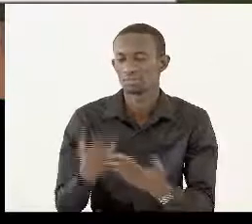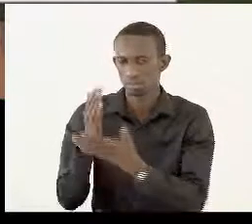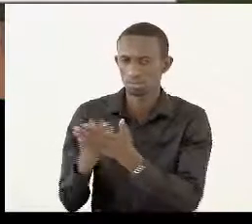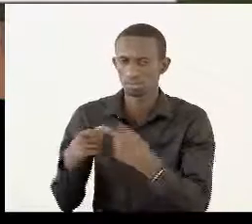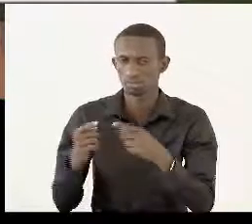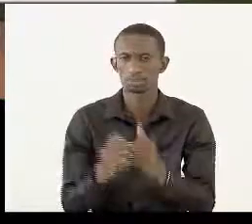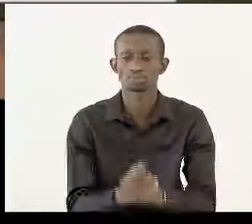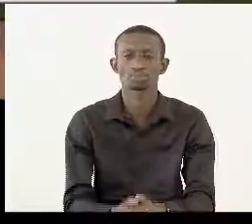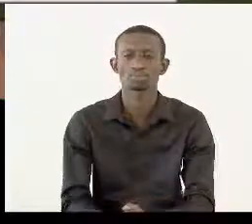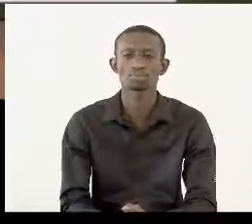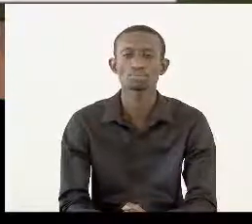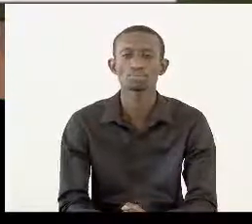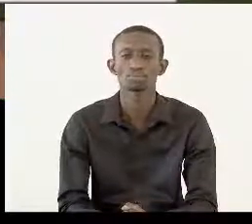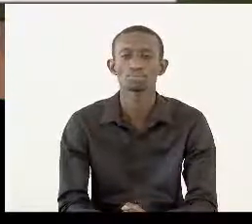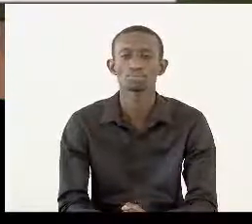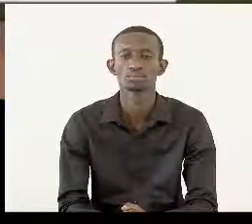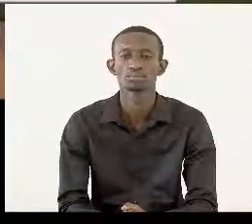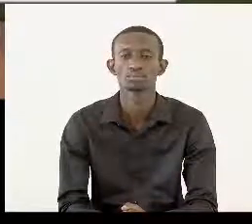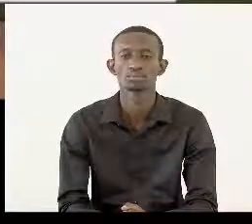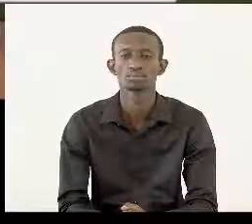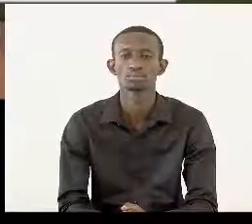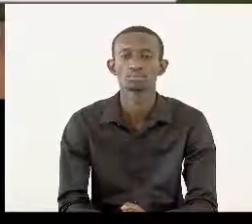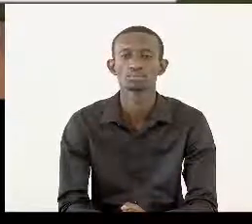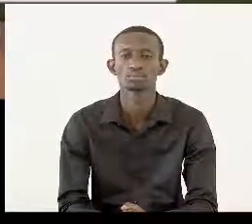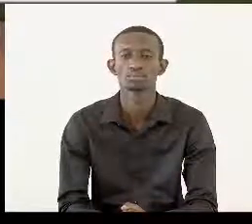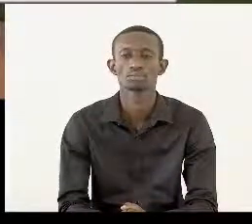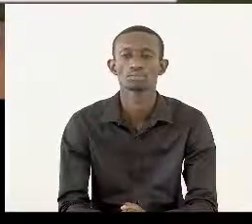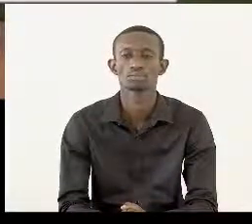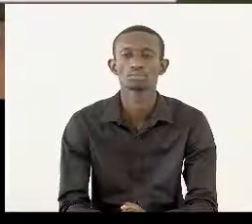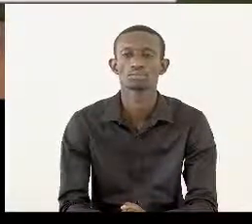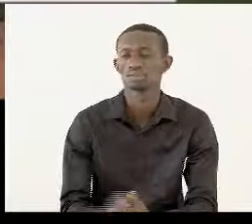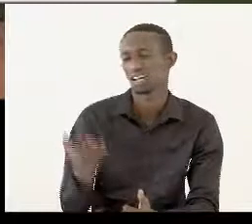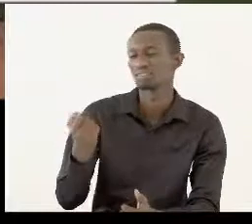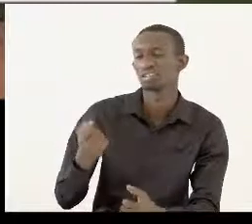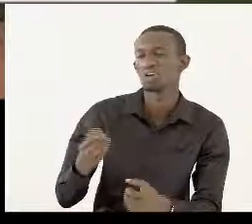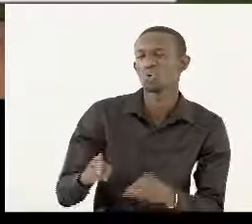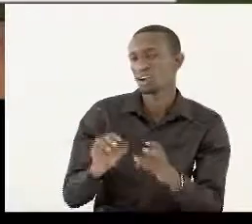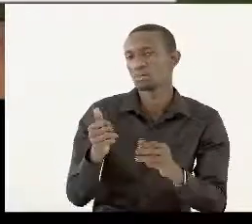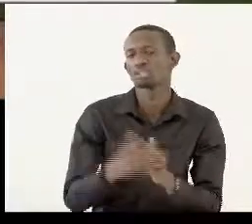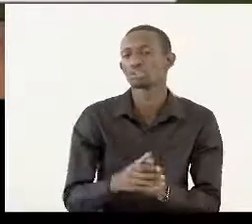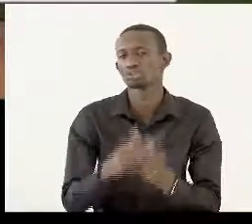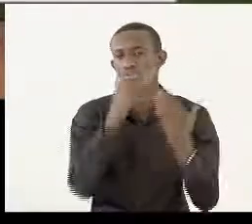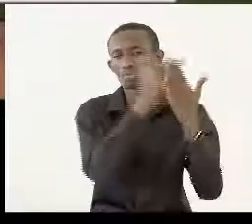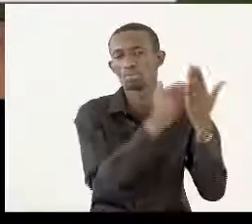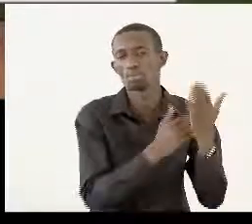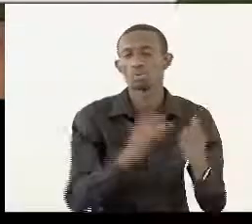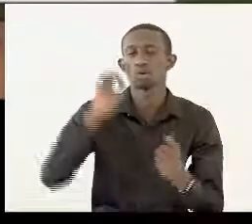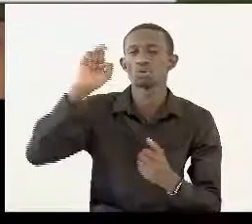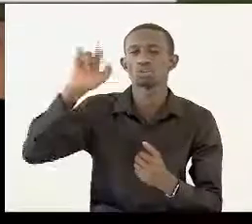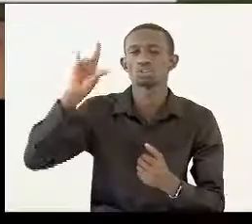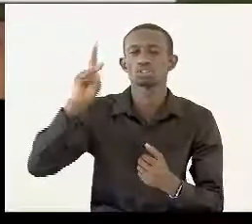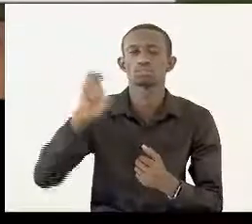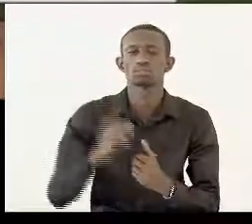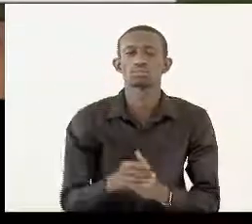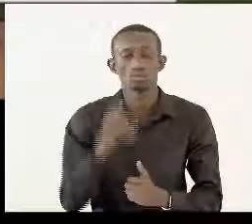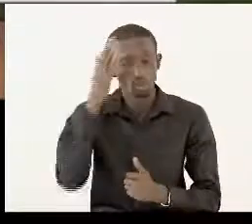We have, and that will be another way of classifying the oxides because normally you know